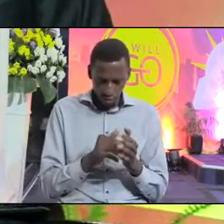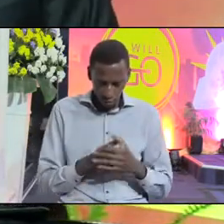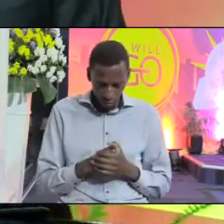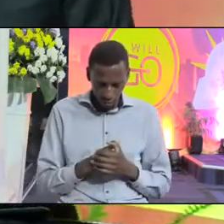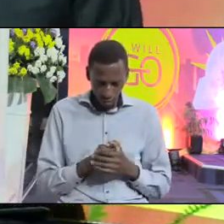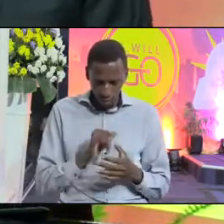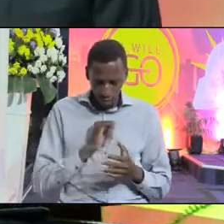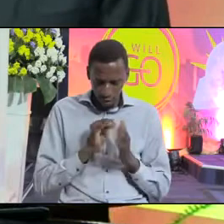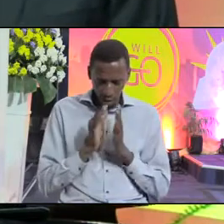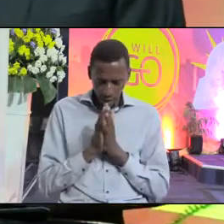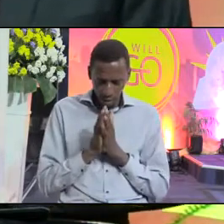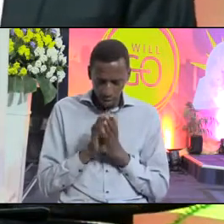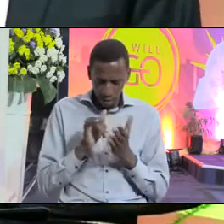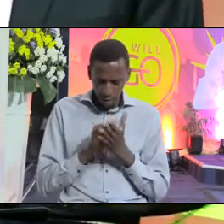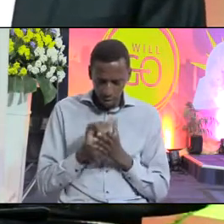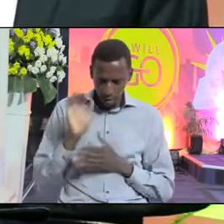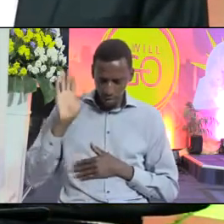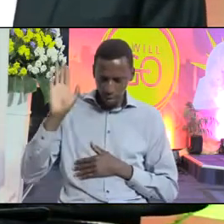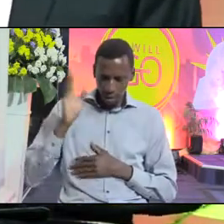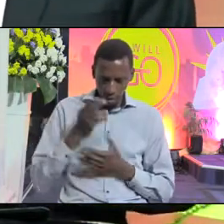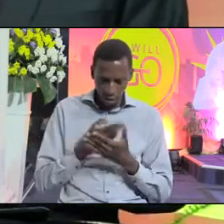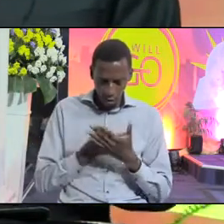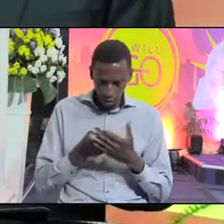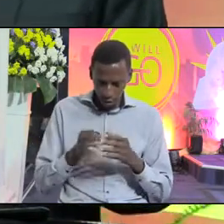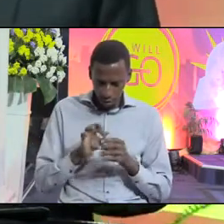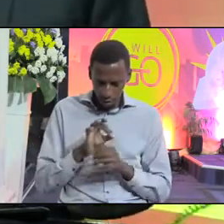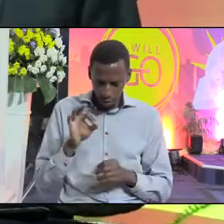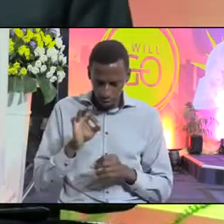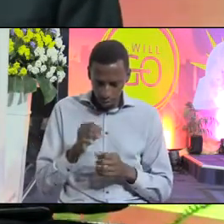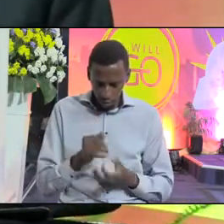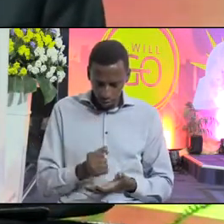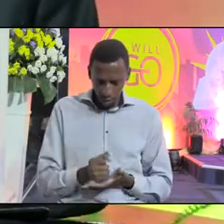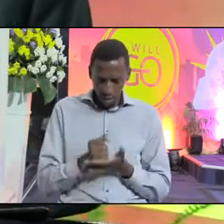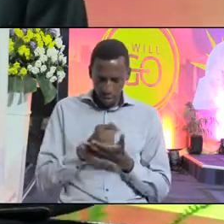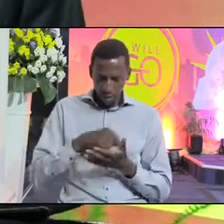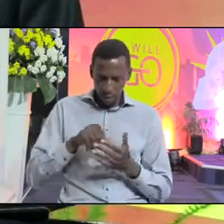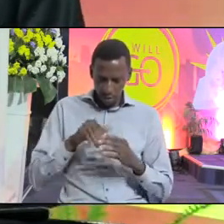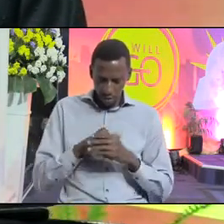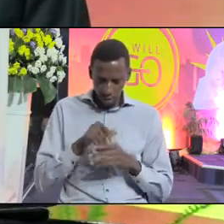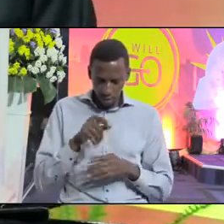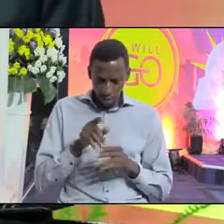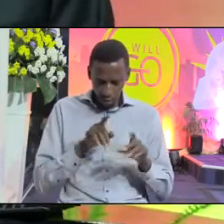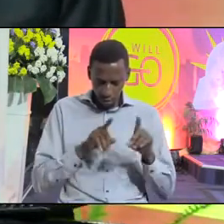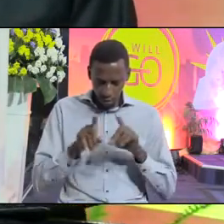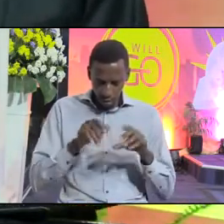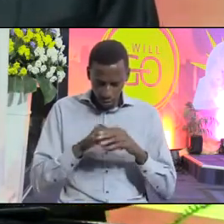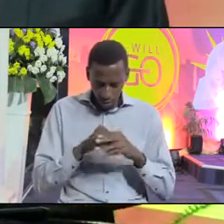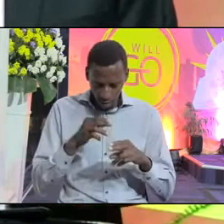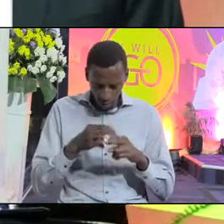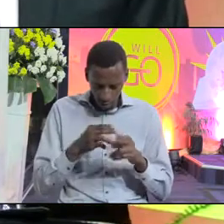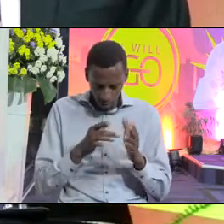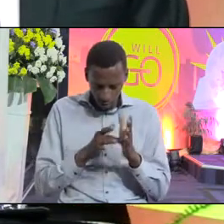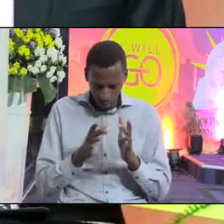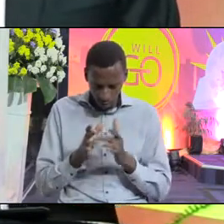And I pray that your Holy Spirit may assist us on this journey. In Jesus' name,